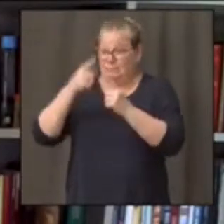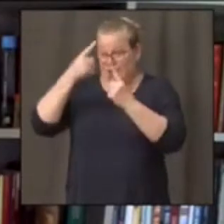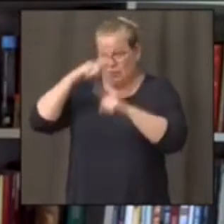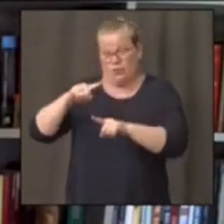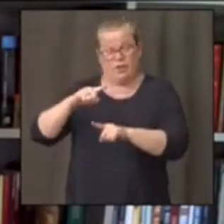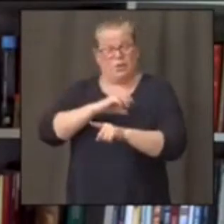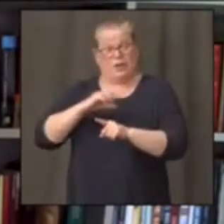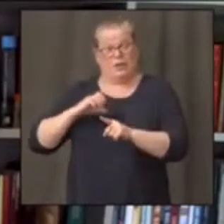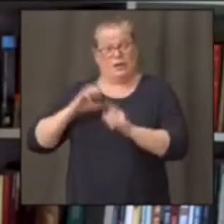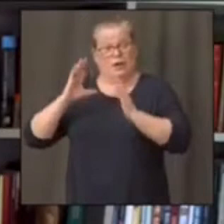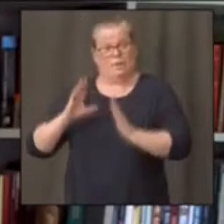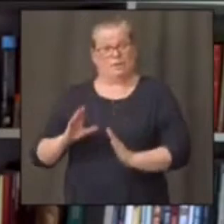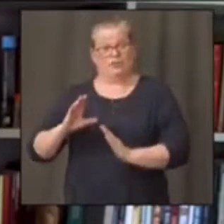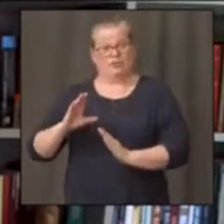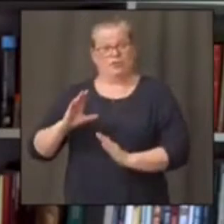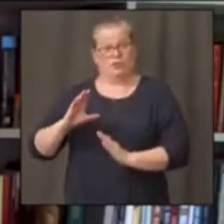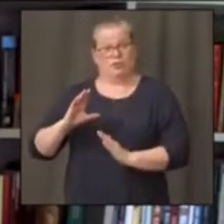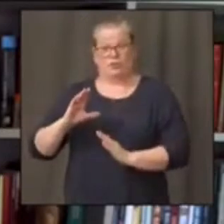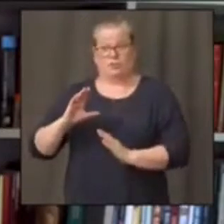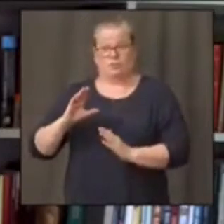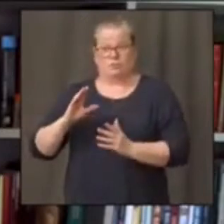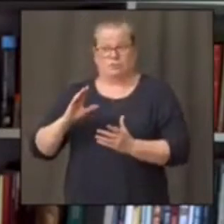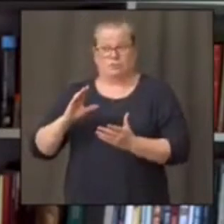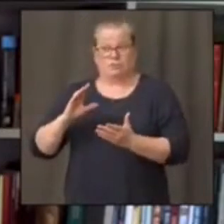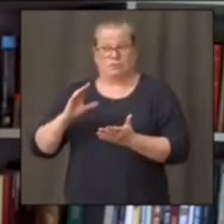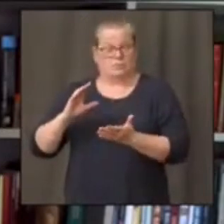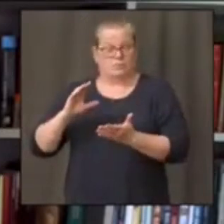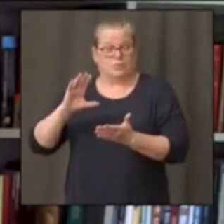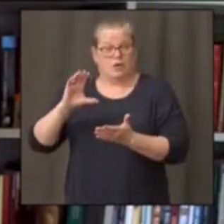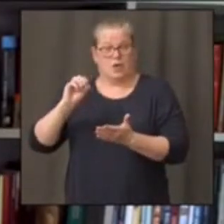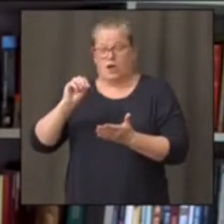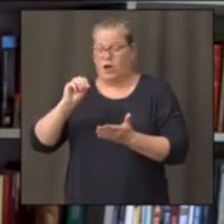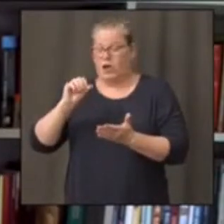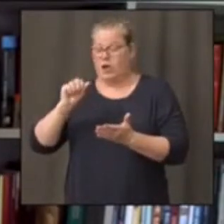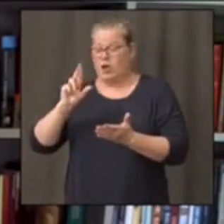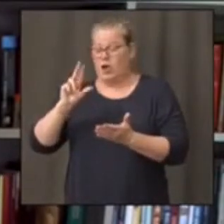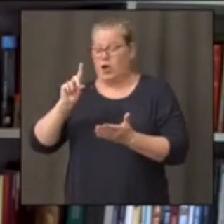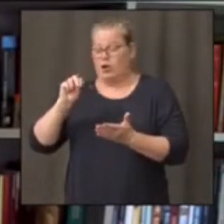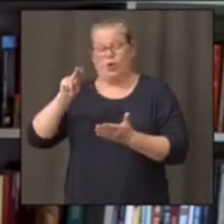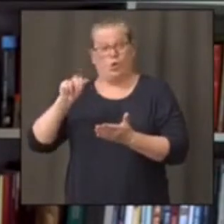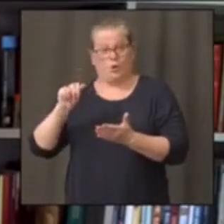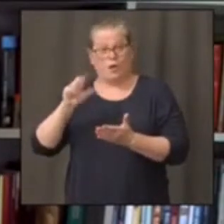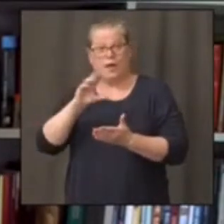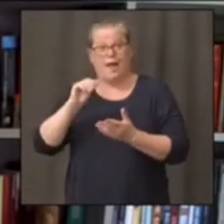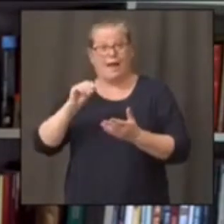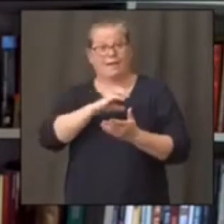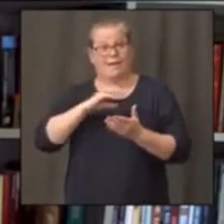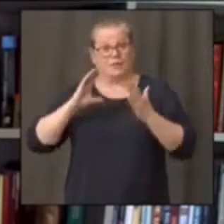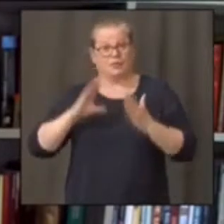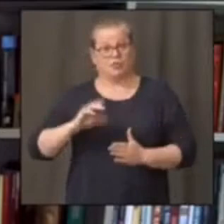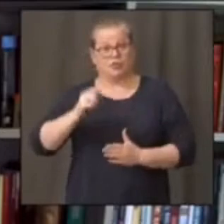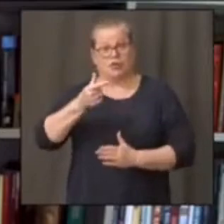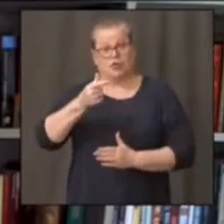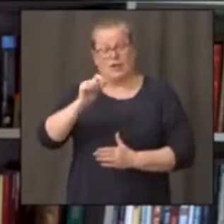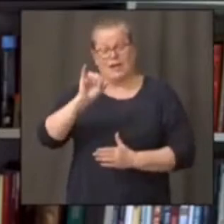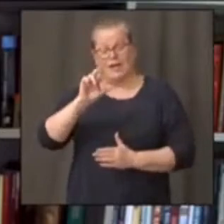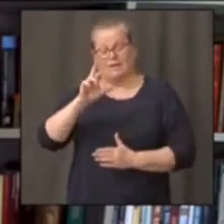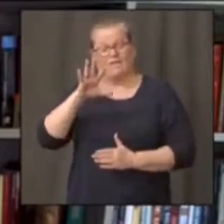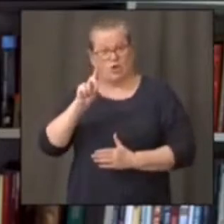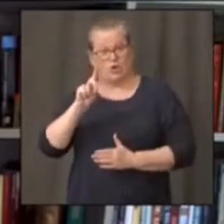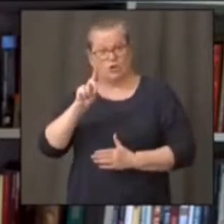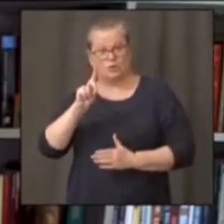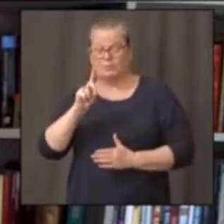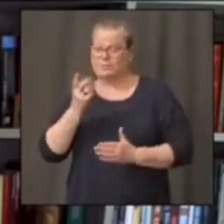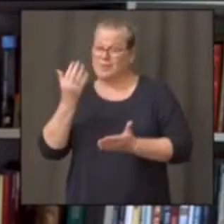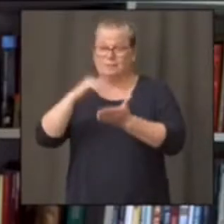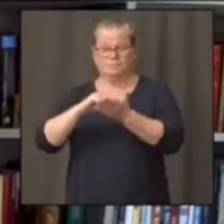what Commissioner Gifford for the DPH have proposed for K-12. The most effective way that we're going to keep our